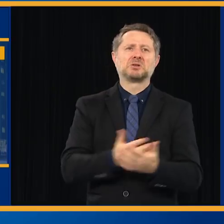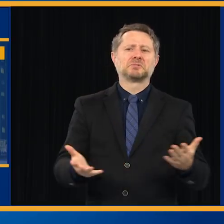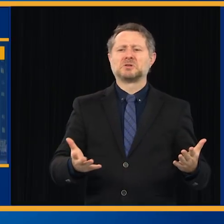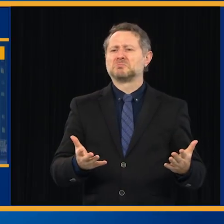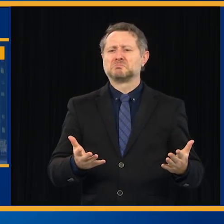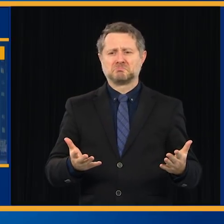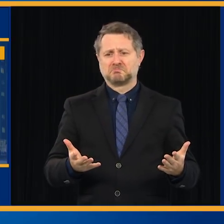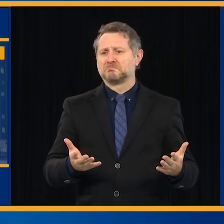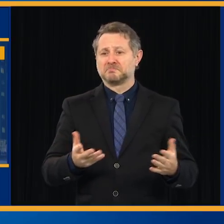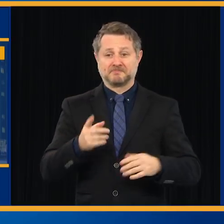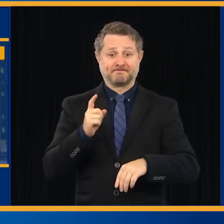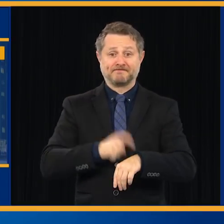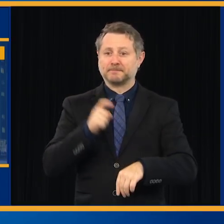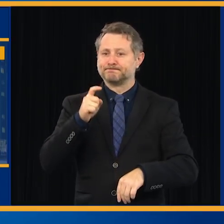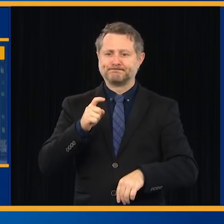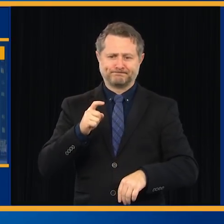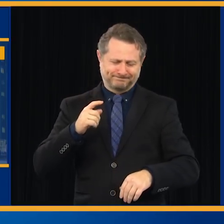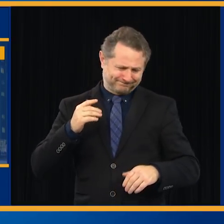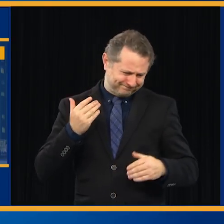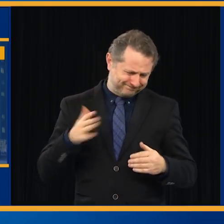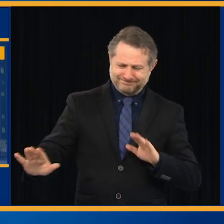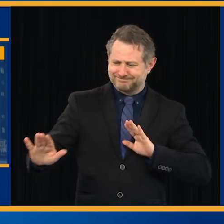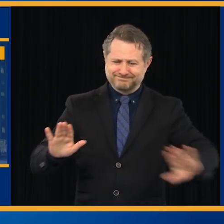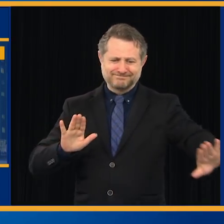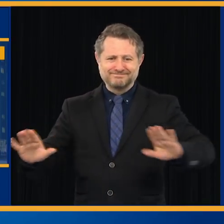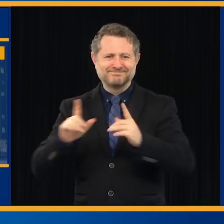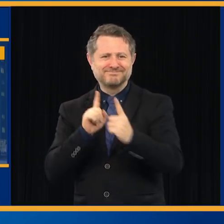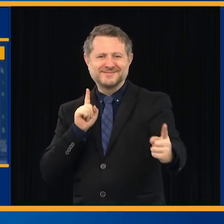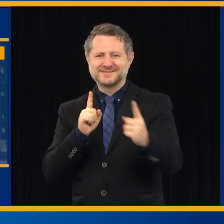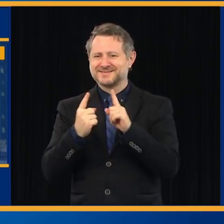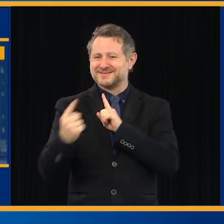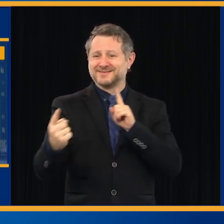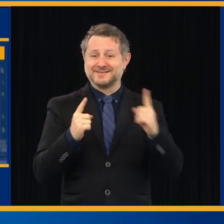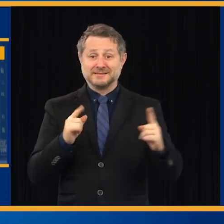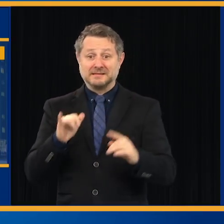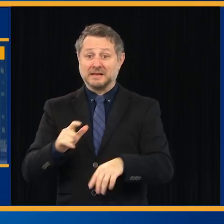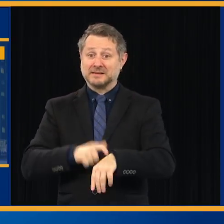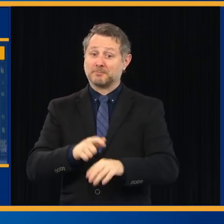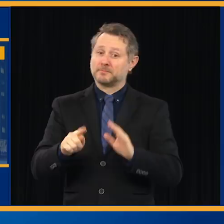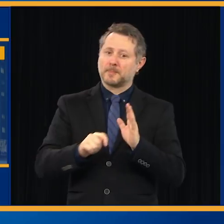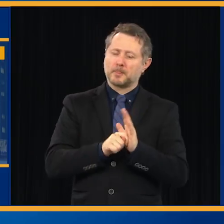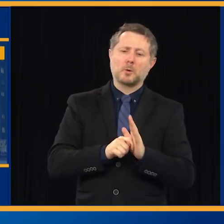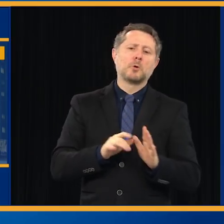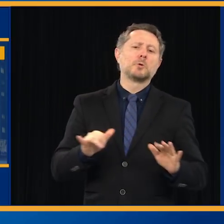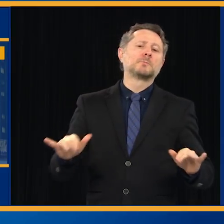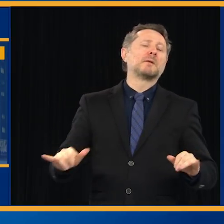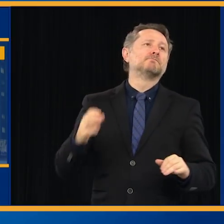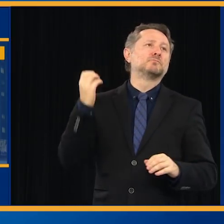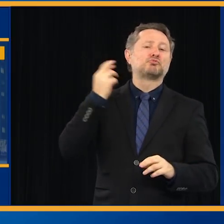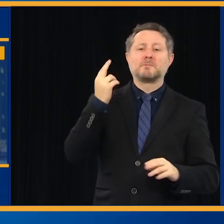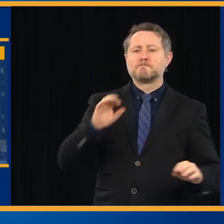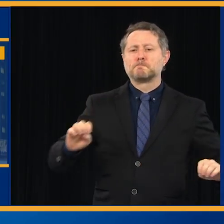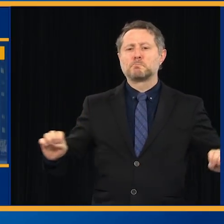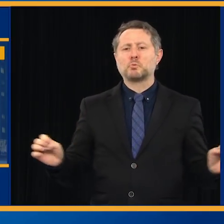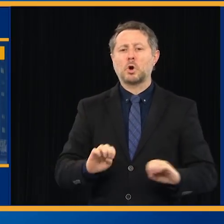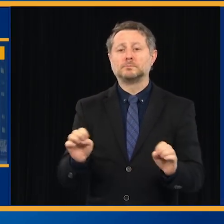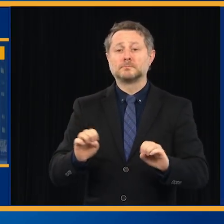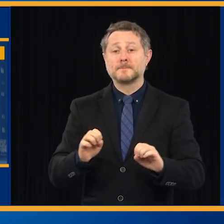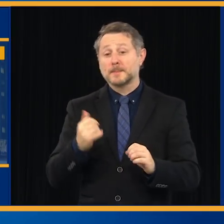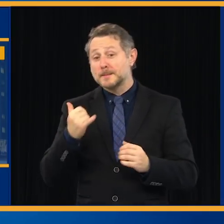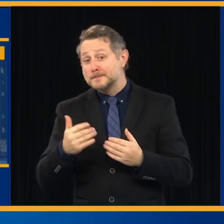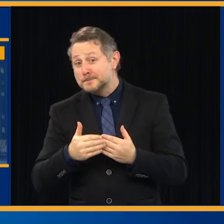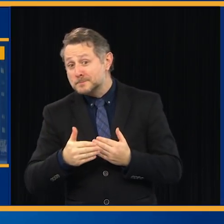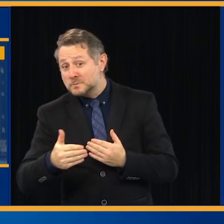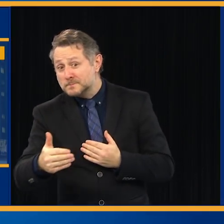from on to off, right? There was an urgent need. It was an emergency. Reopening is more of an art